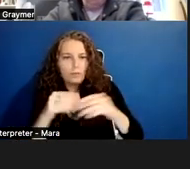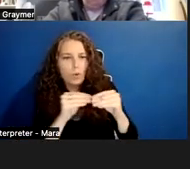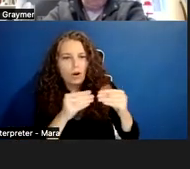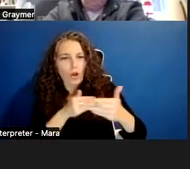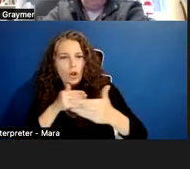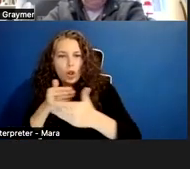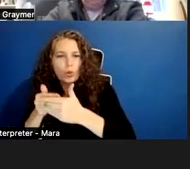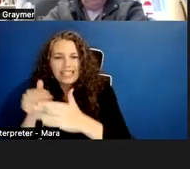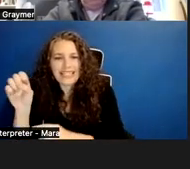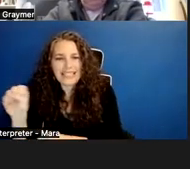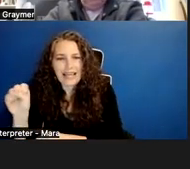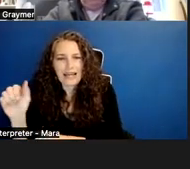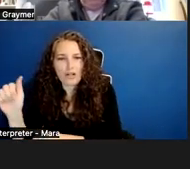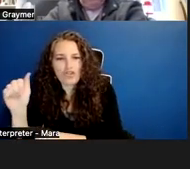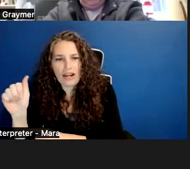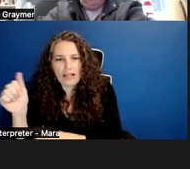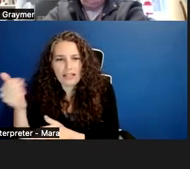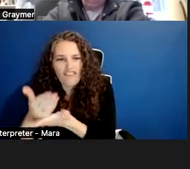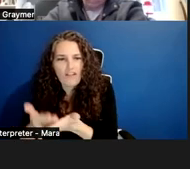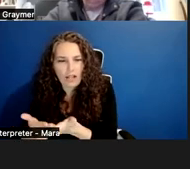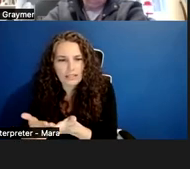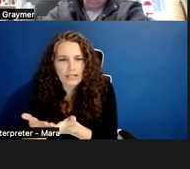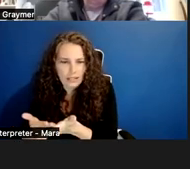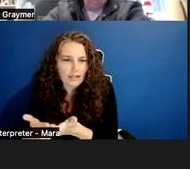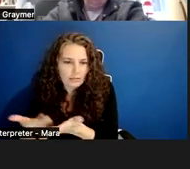proper in the LA Basin.